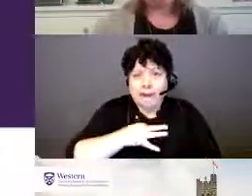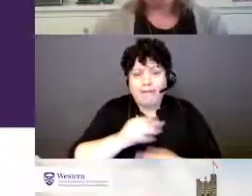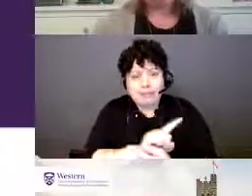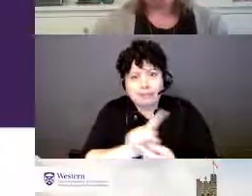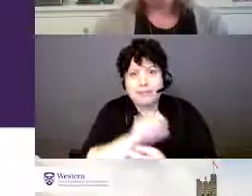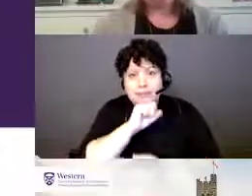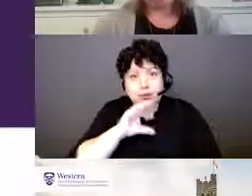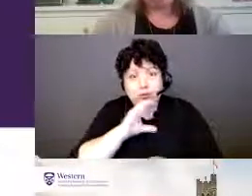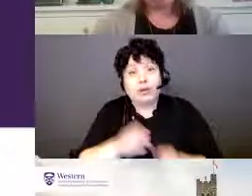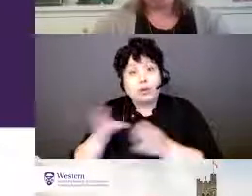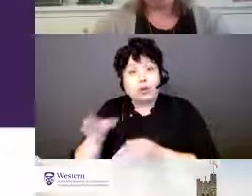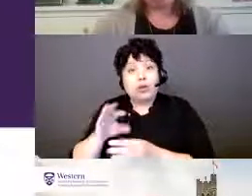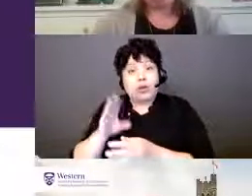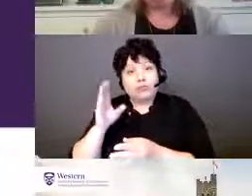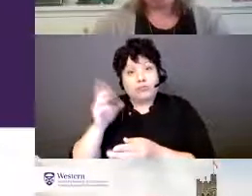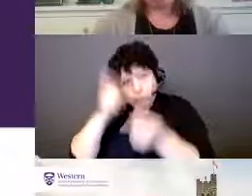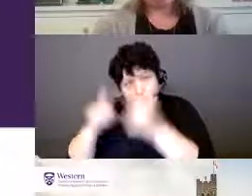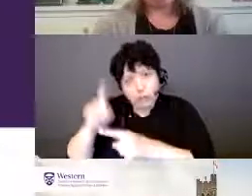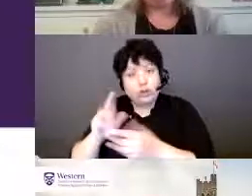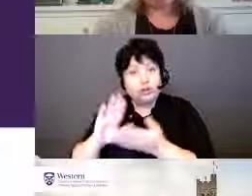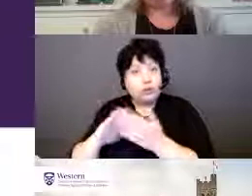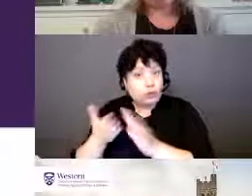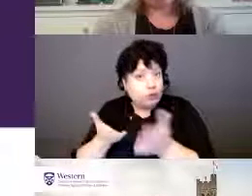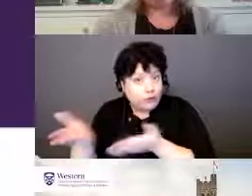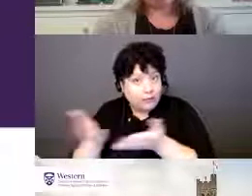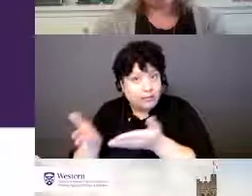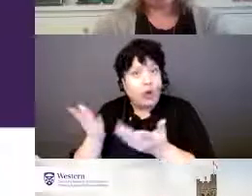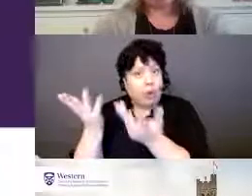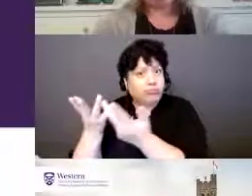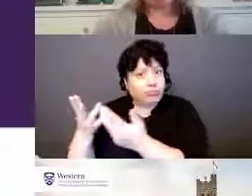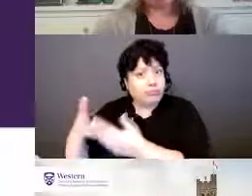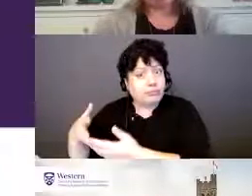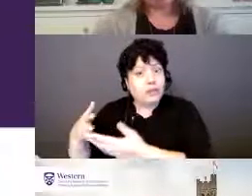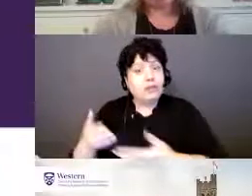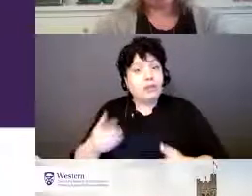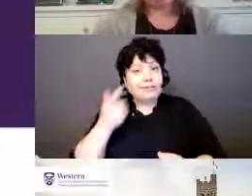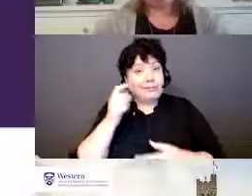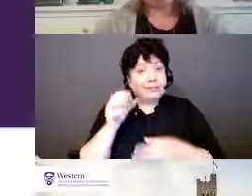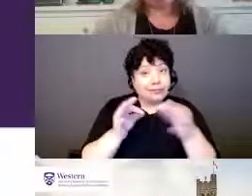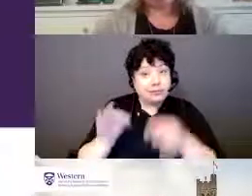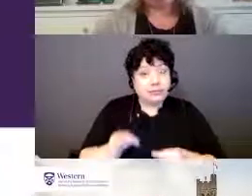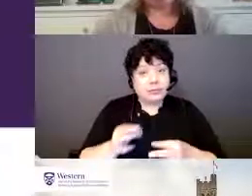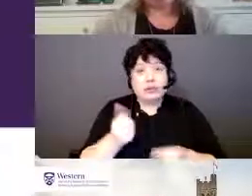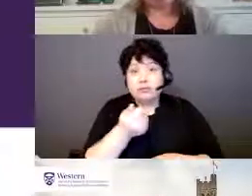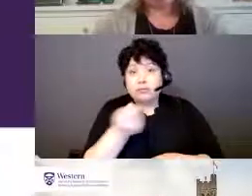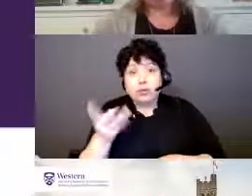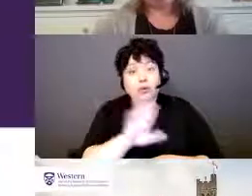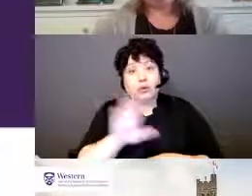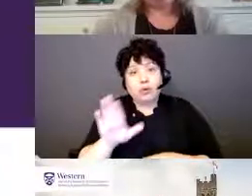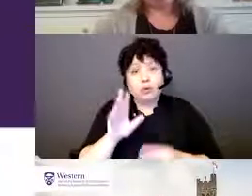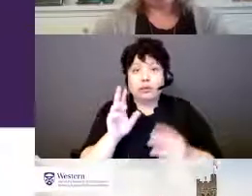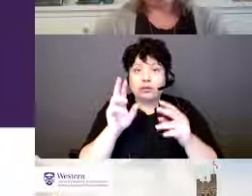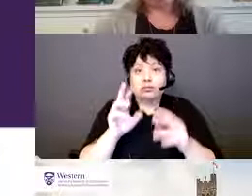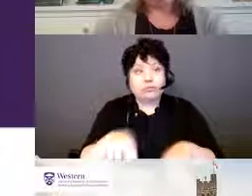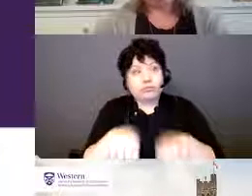coordination of community services. So we, as I indicated before, we do a number of initiatives around awareness, and people